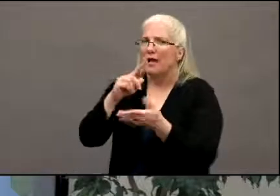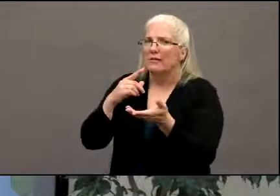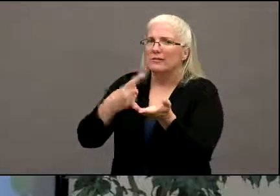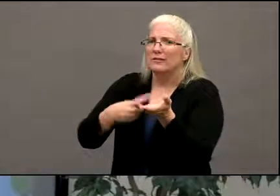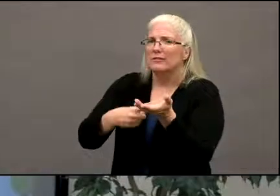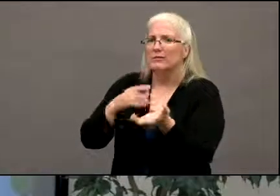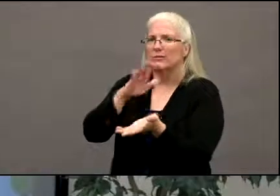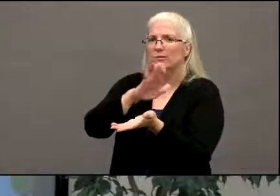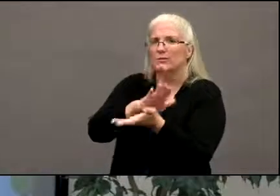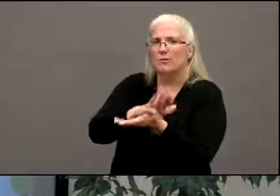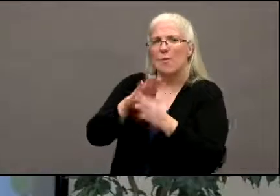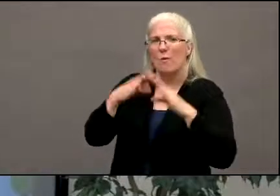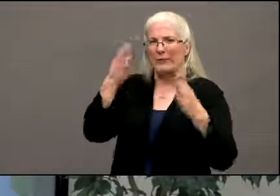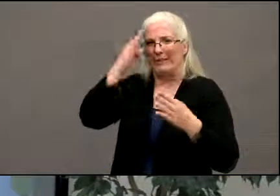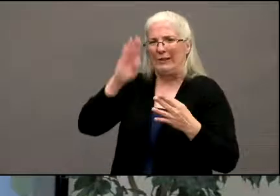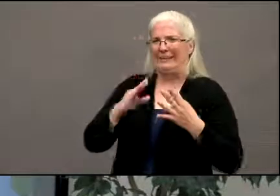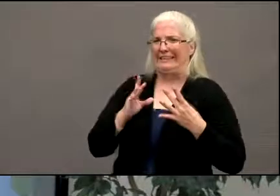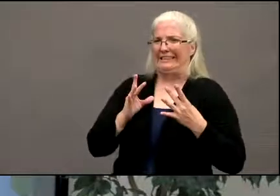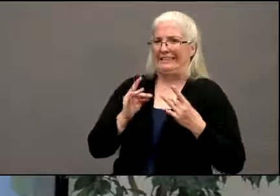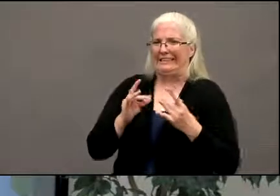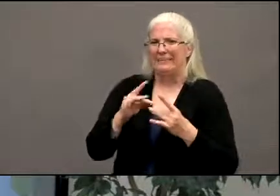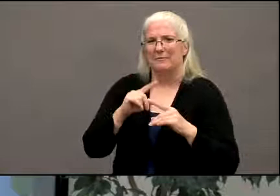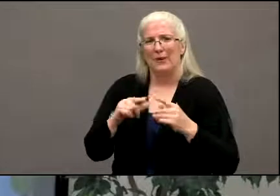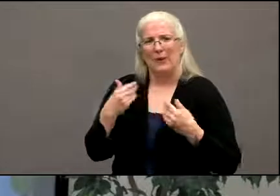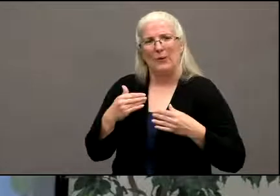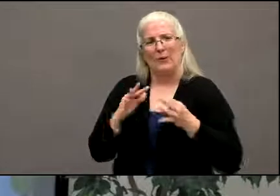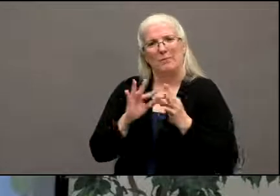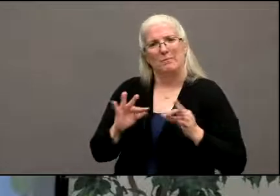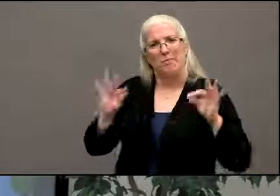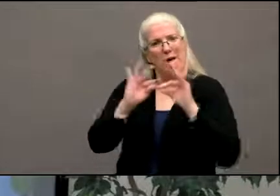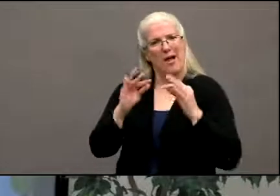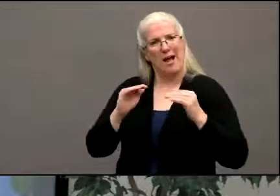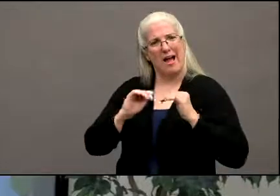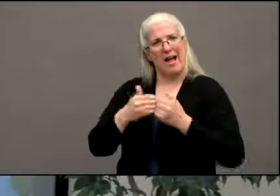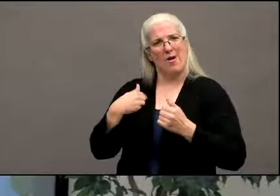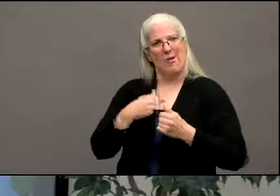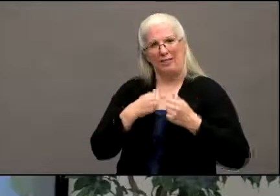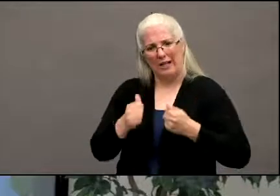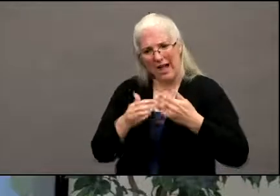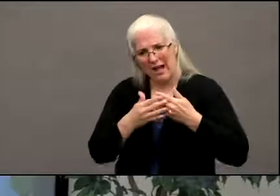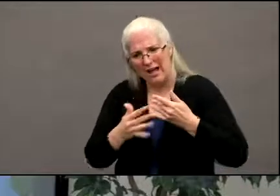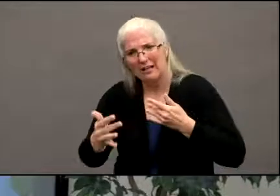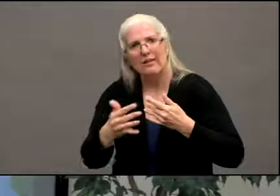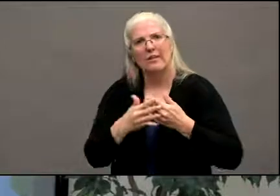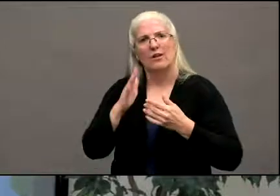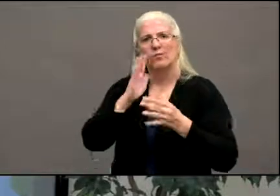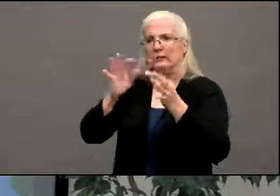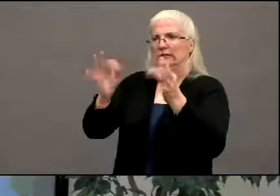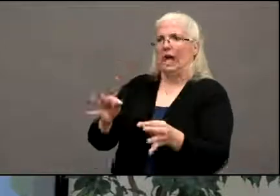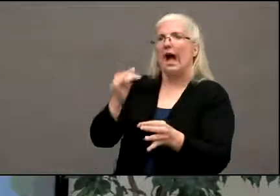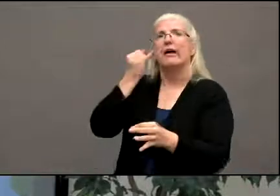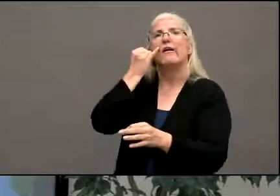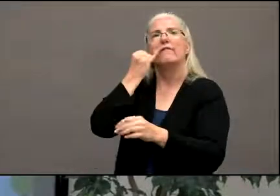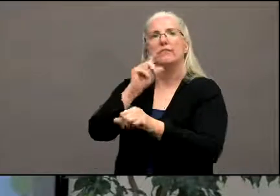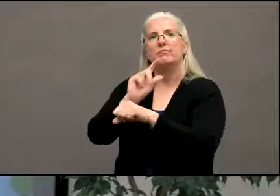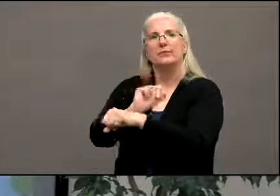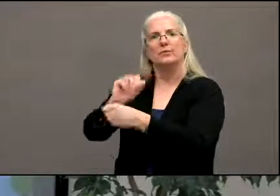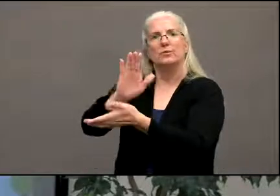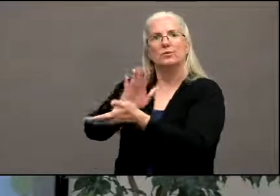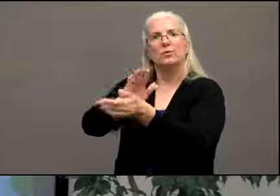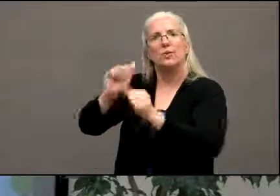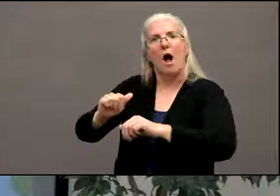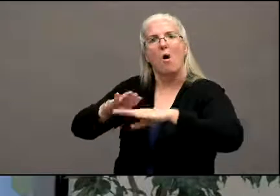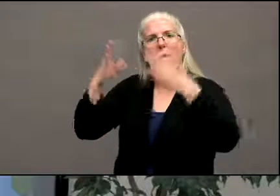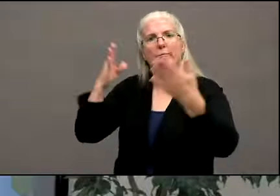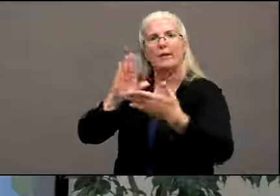important that what we do going forward will determine if schools will be allowed to reopen, because we have to be